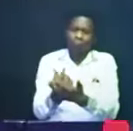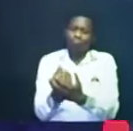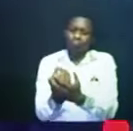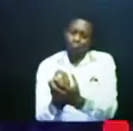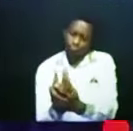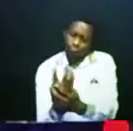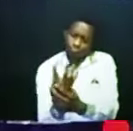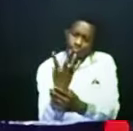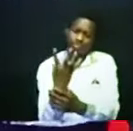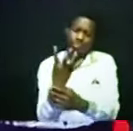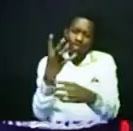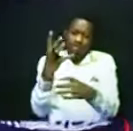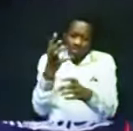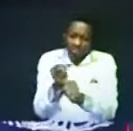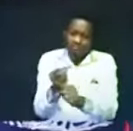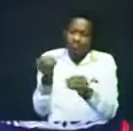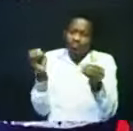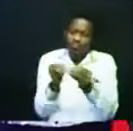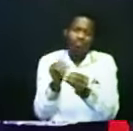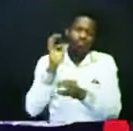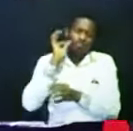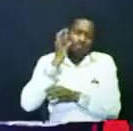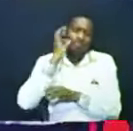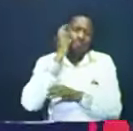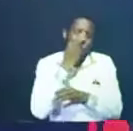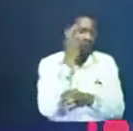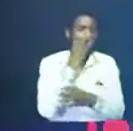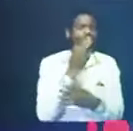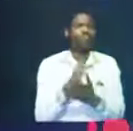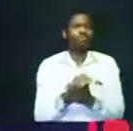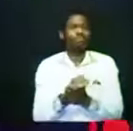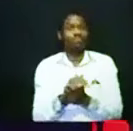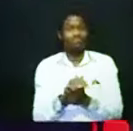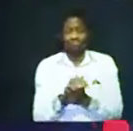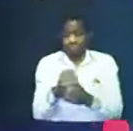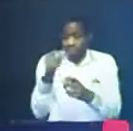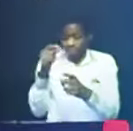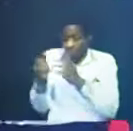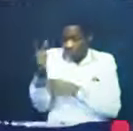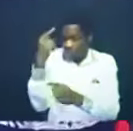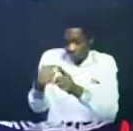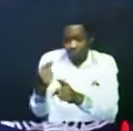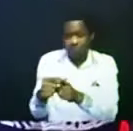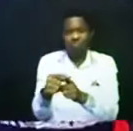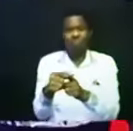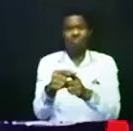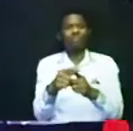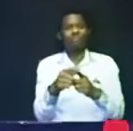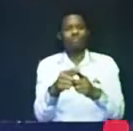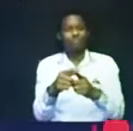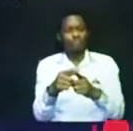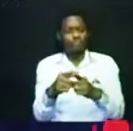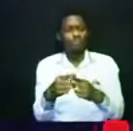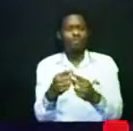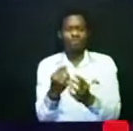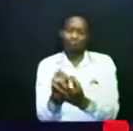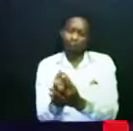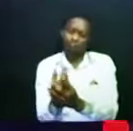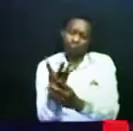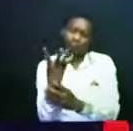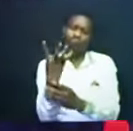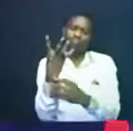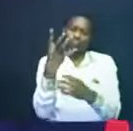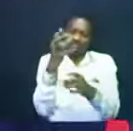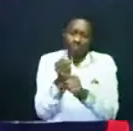the same way, Sara so the gospel asempa no, the word of God onyame asem no, is doing what?